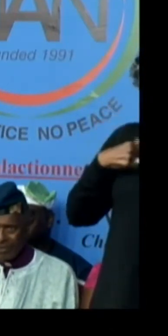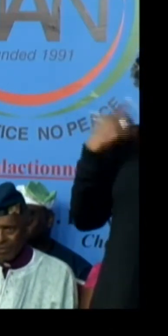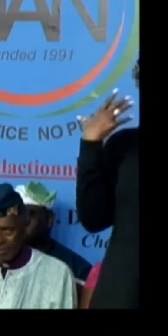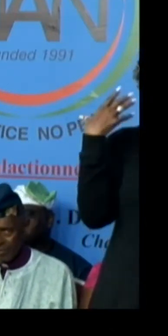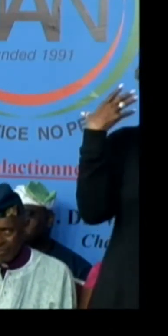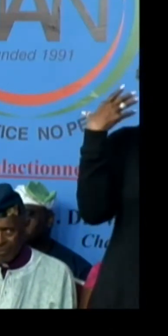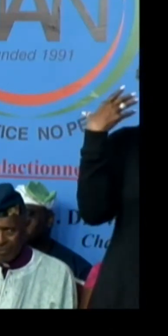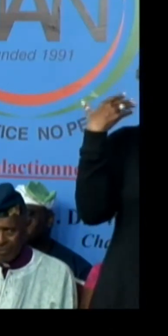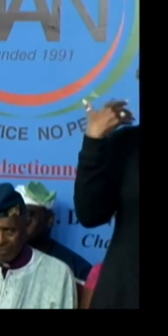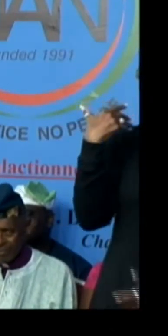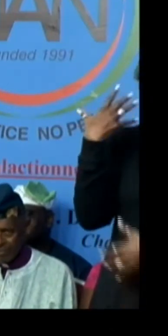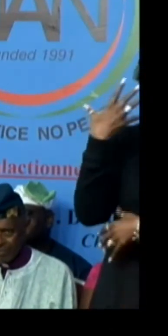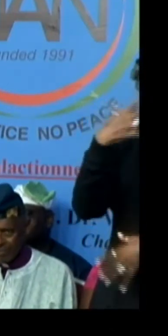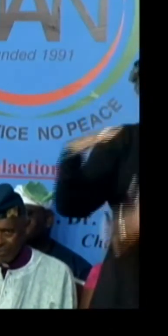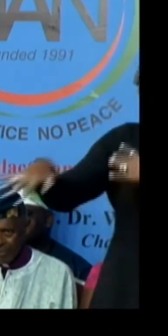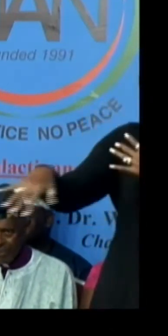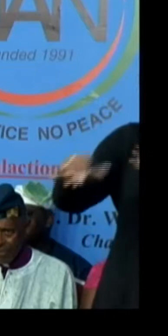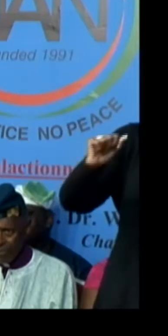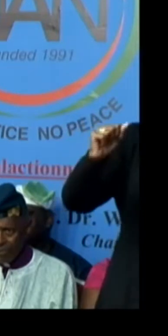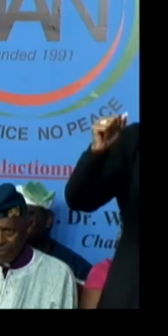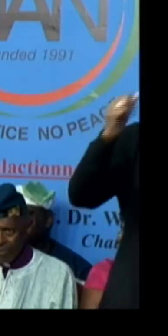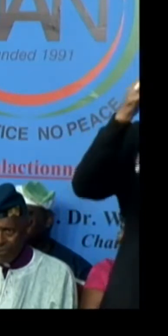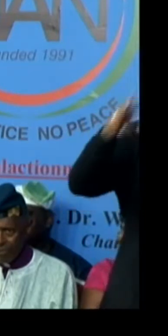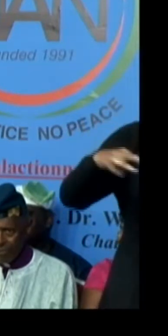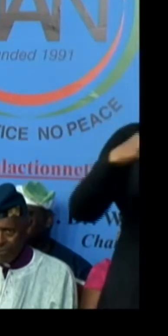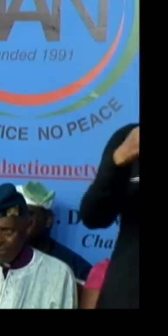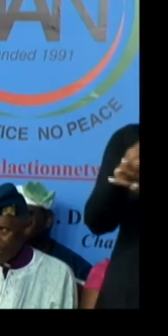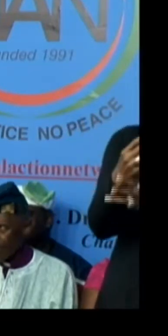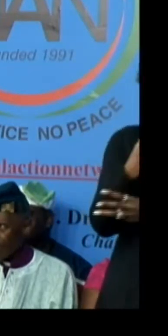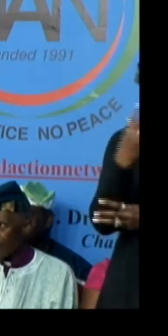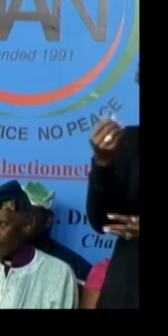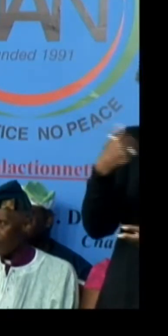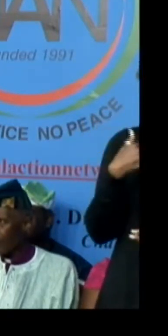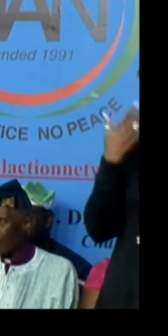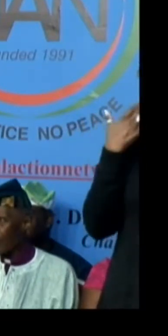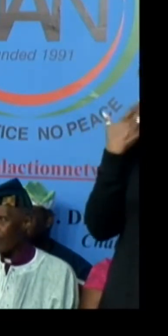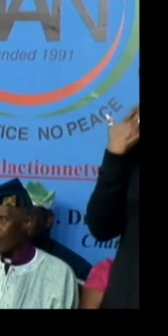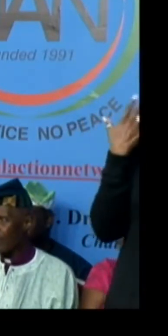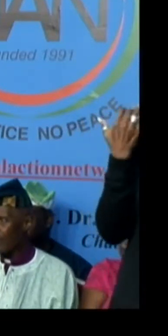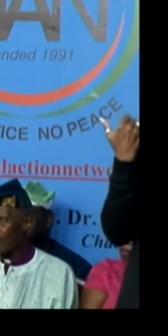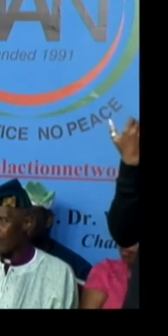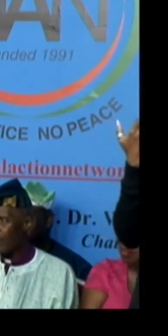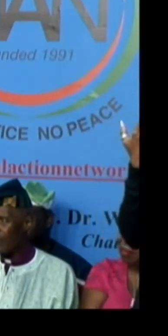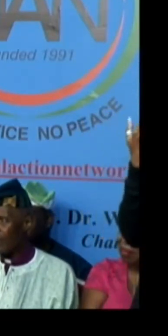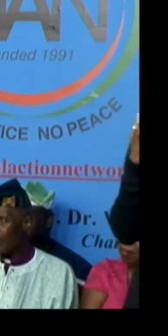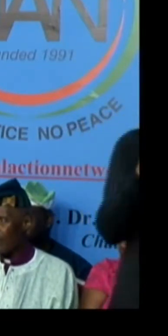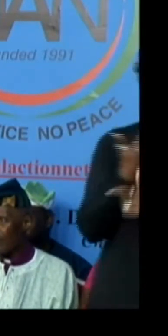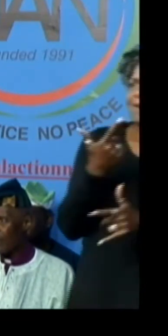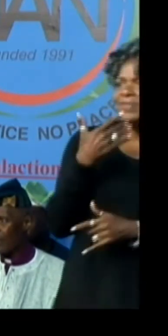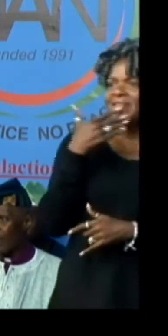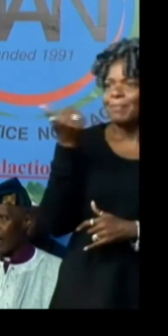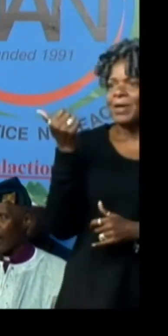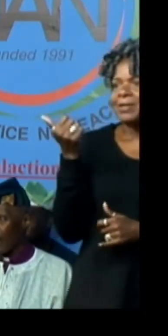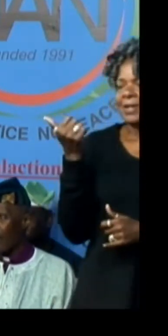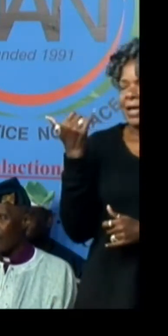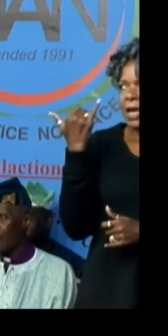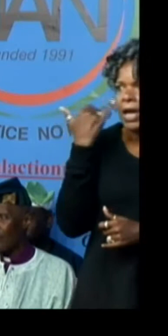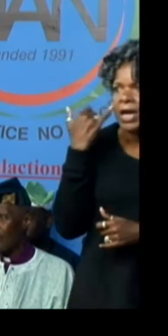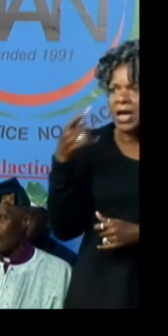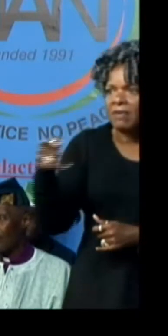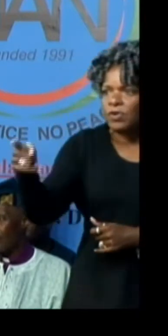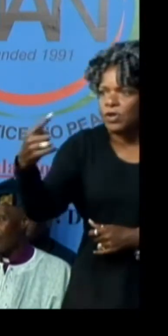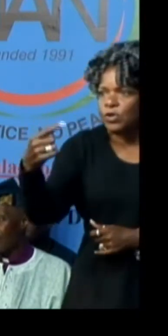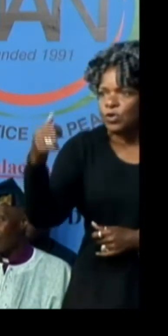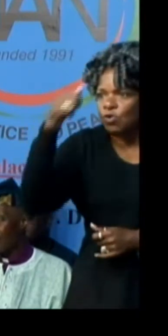Amen. If you think of your worst day, then you'll get up and make every day a better day.